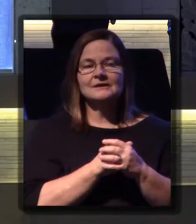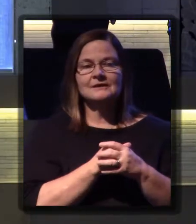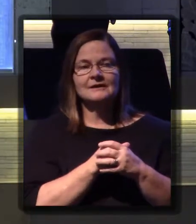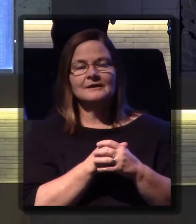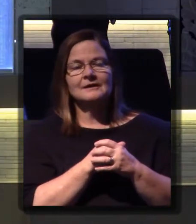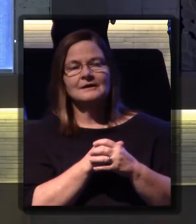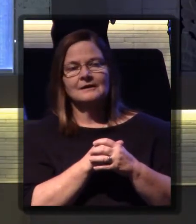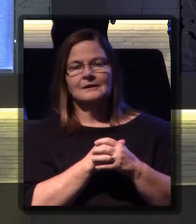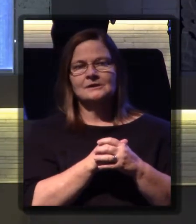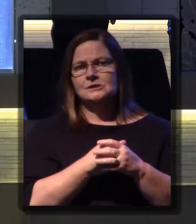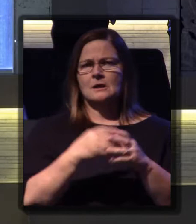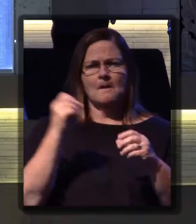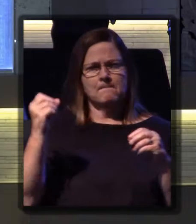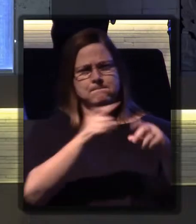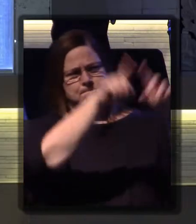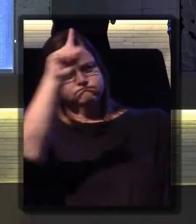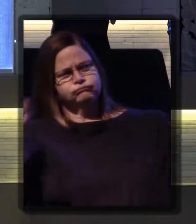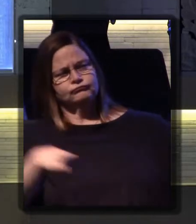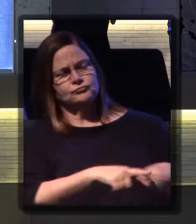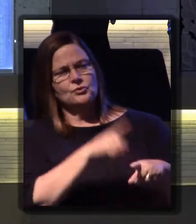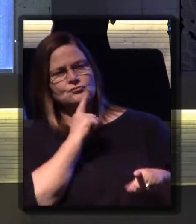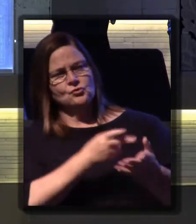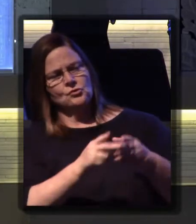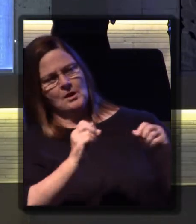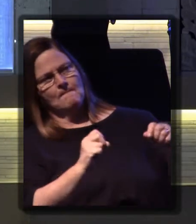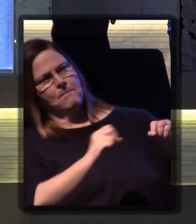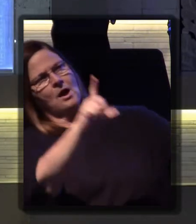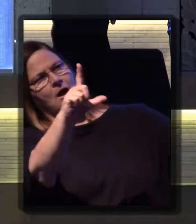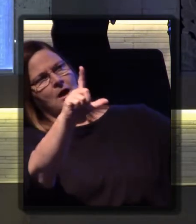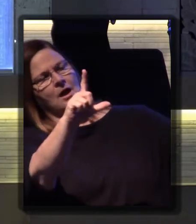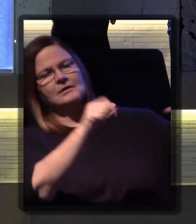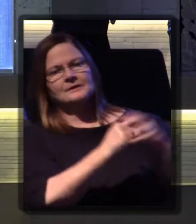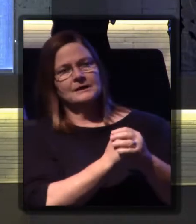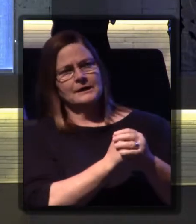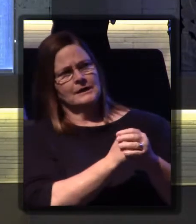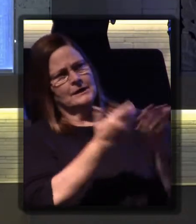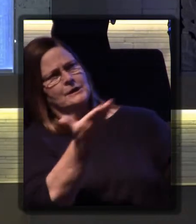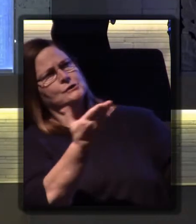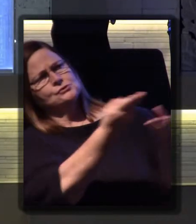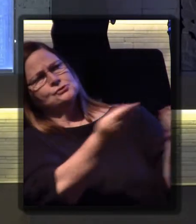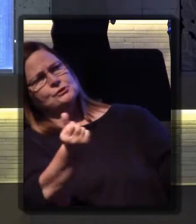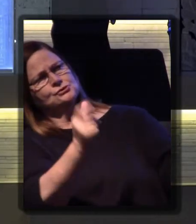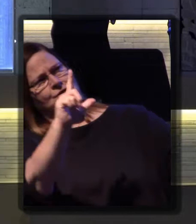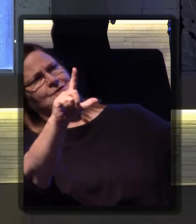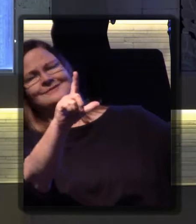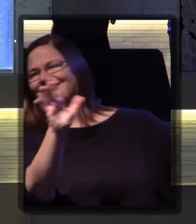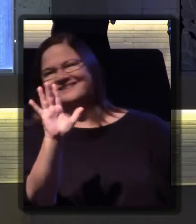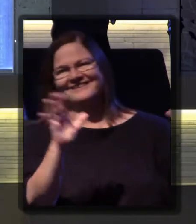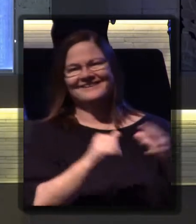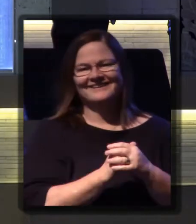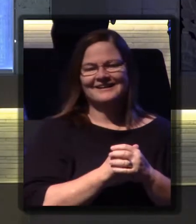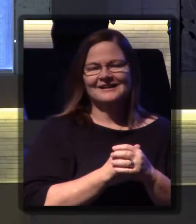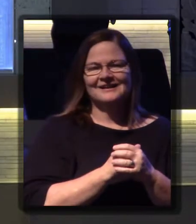us. That it's not like God's going to blast the truth on some big road sign that tells you, this is